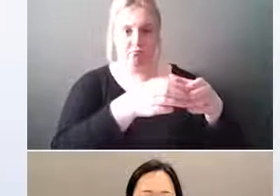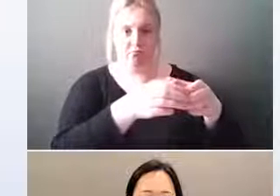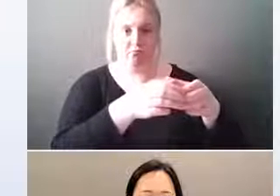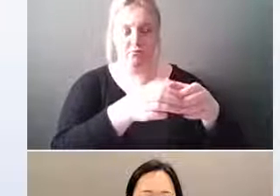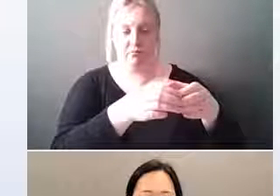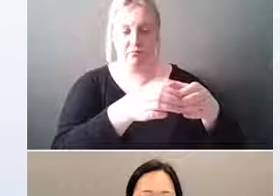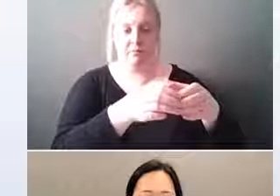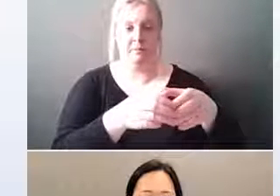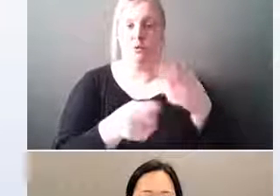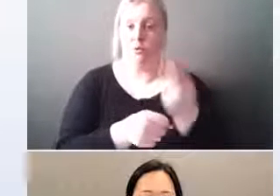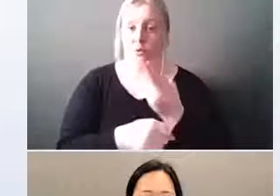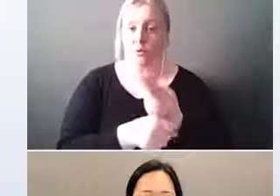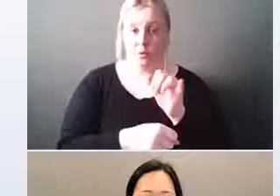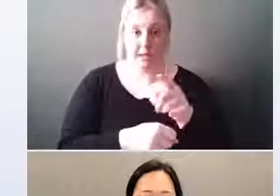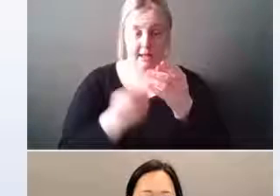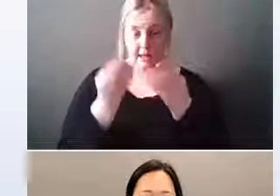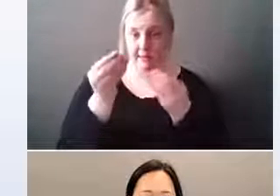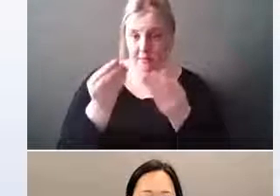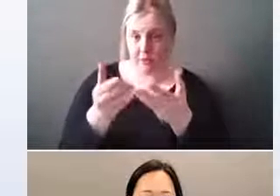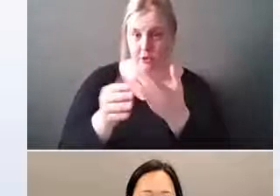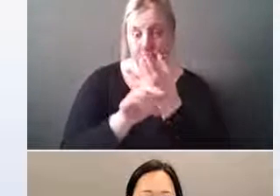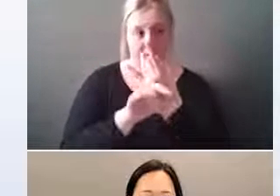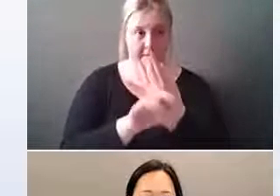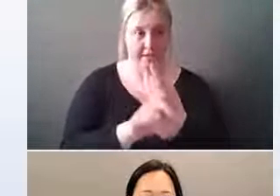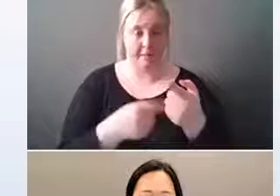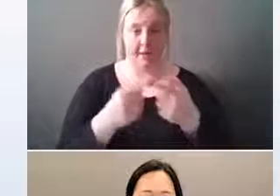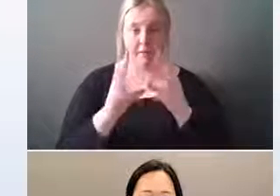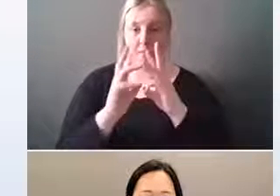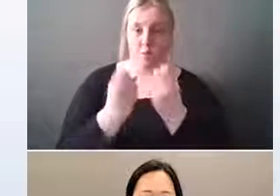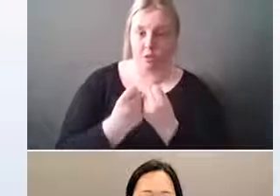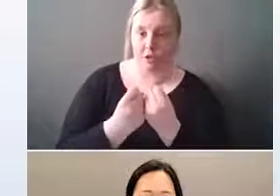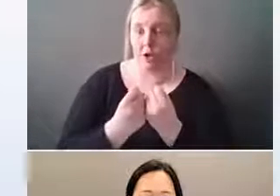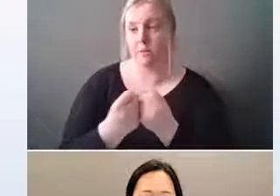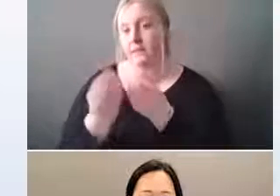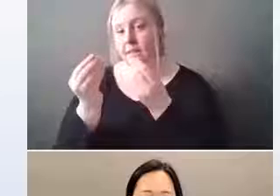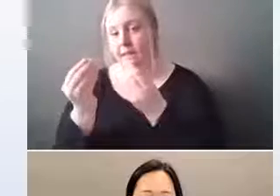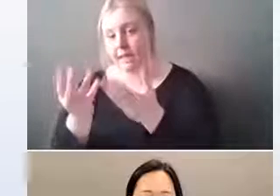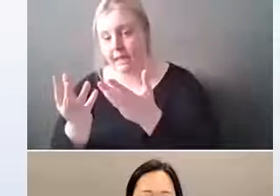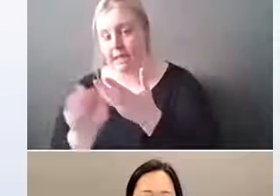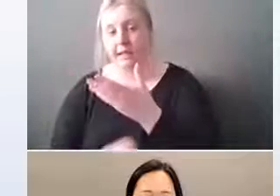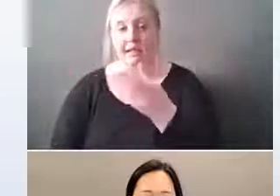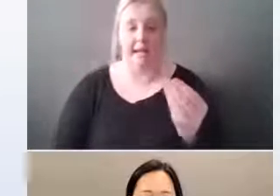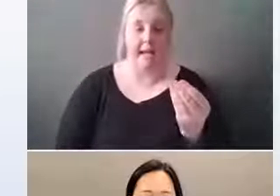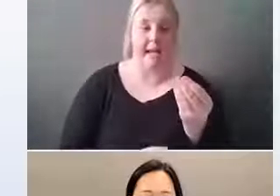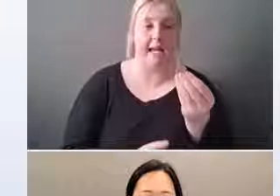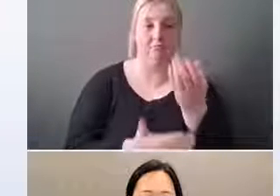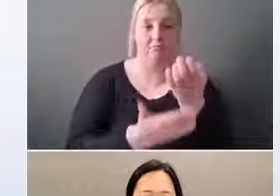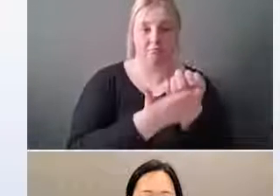Using the survey data, feedback from the workshops, and best practice from evidence-based